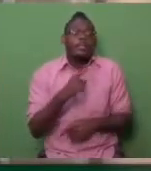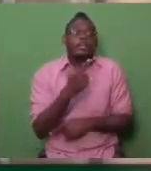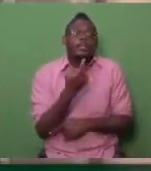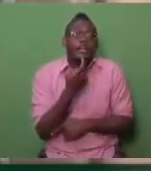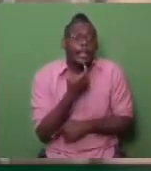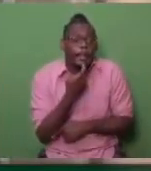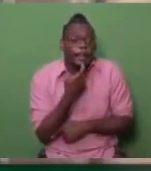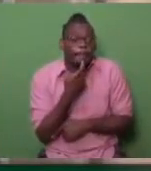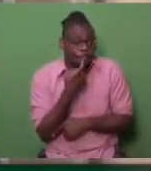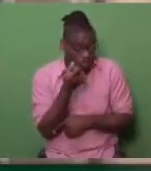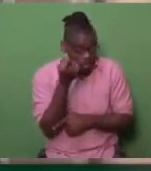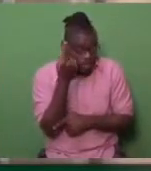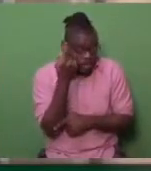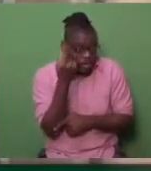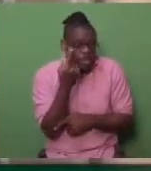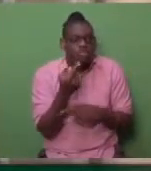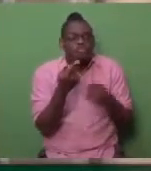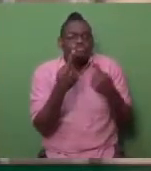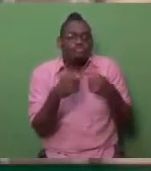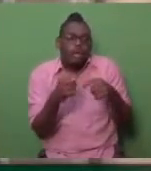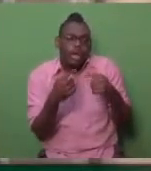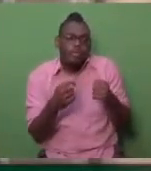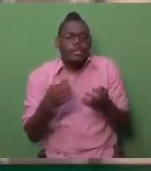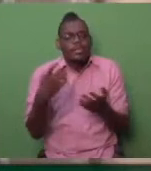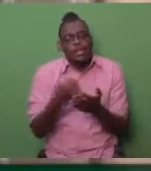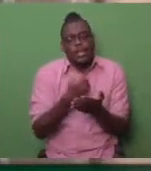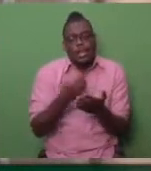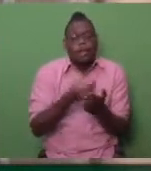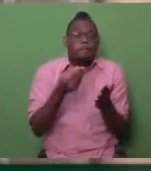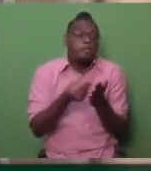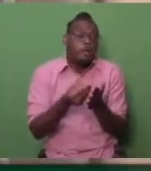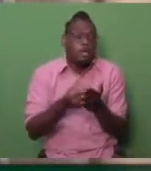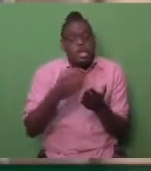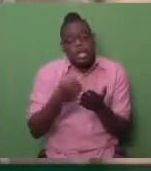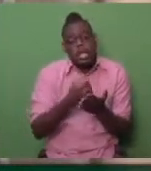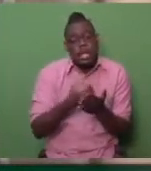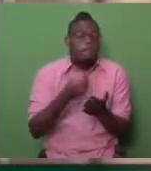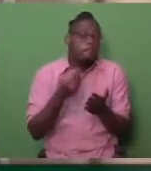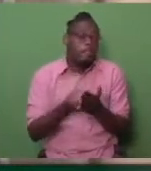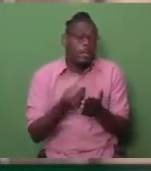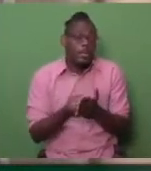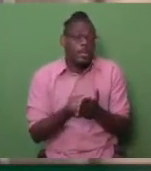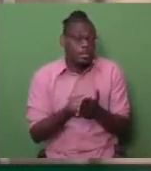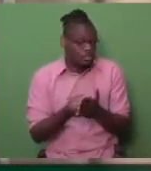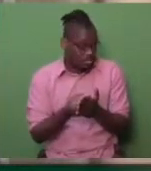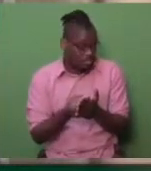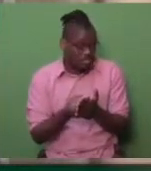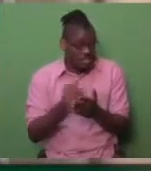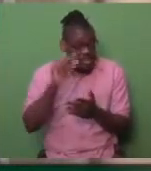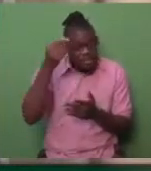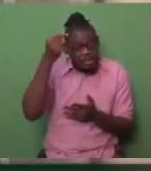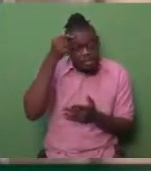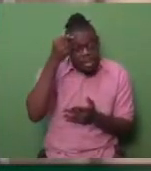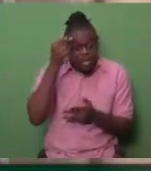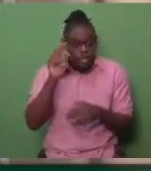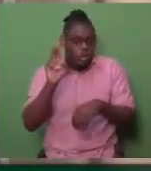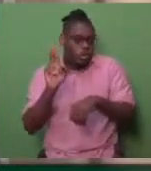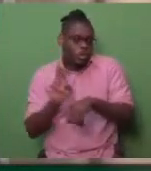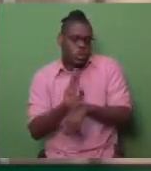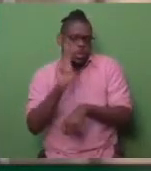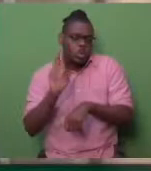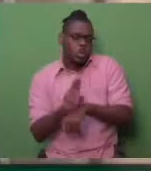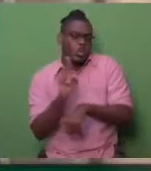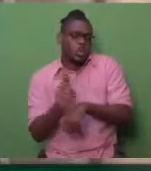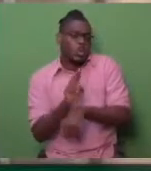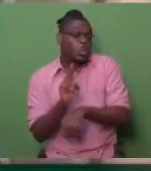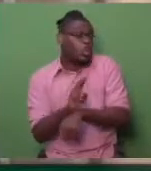measure, and anything else is disingenuous, then people are saying, had we handled our largesse differently, we probably